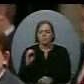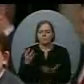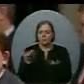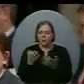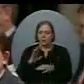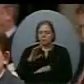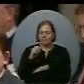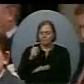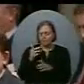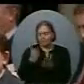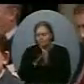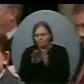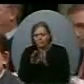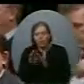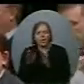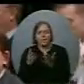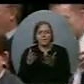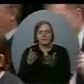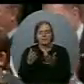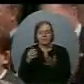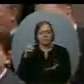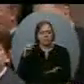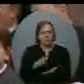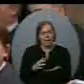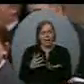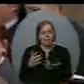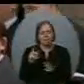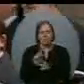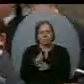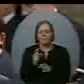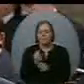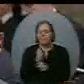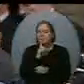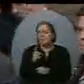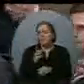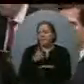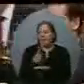residents have access to warm, dry, and safe shelter. We'll stand. We'll never proceed to call.